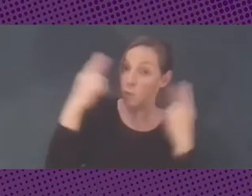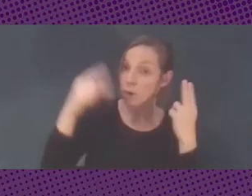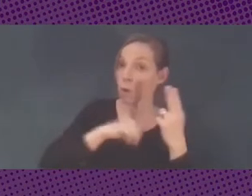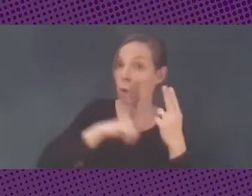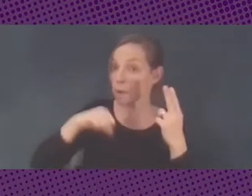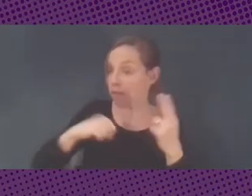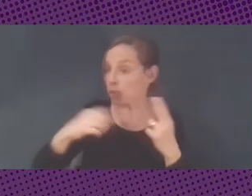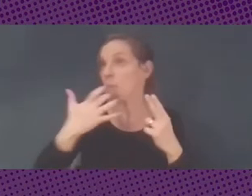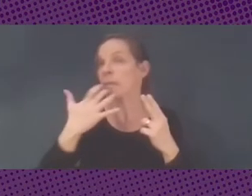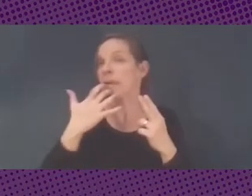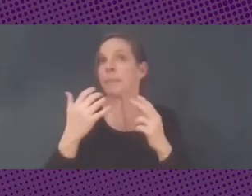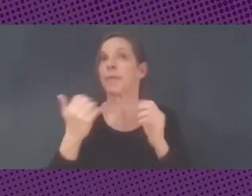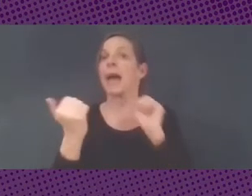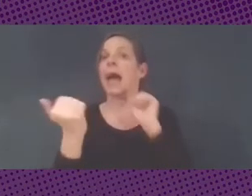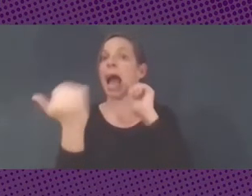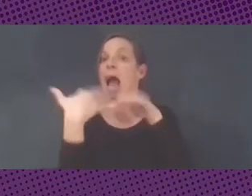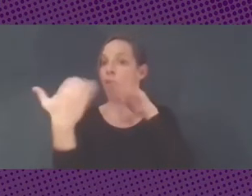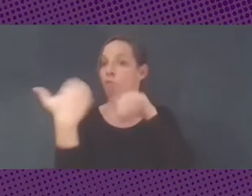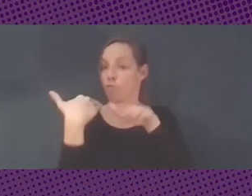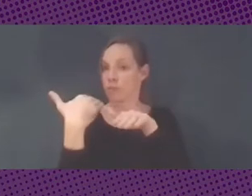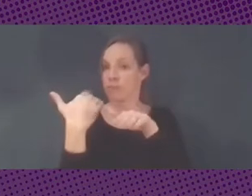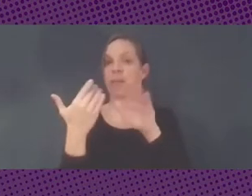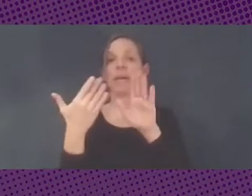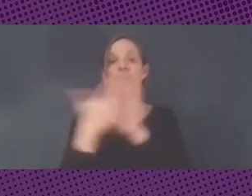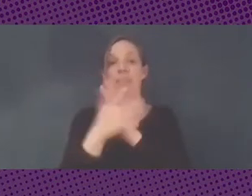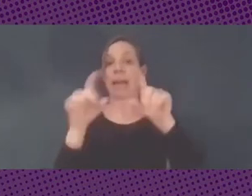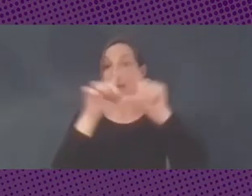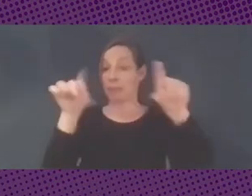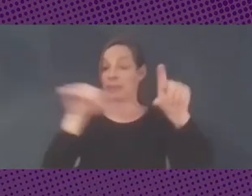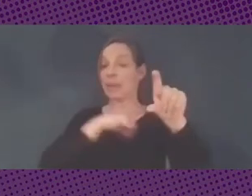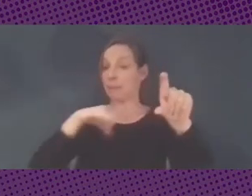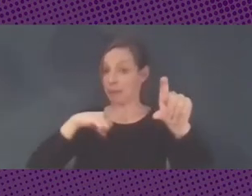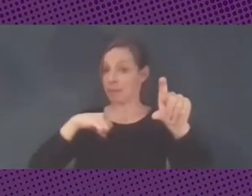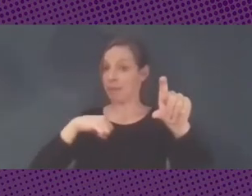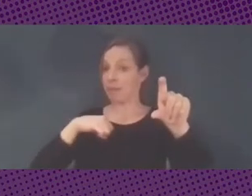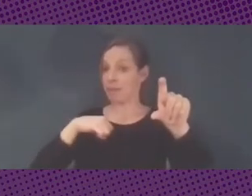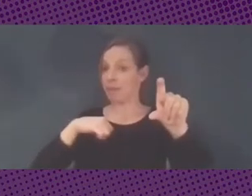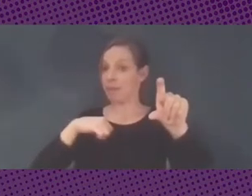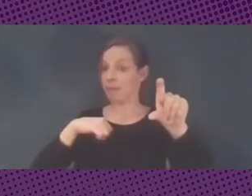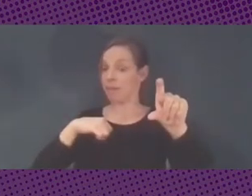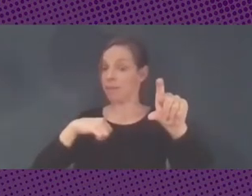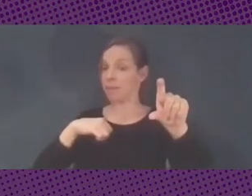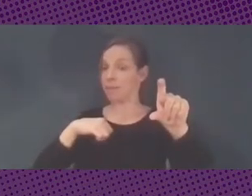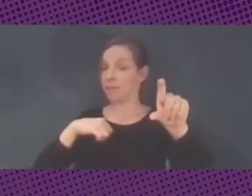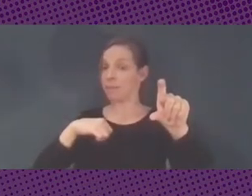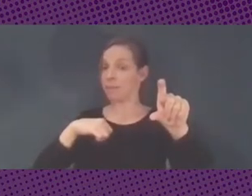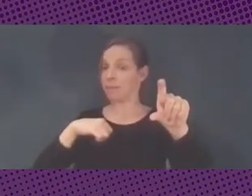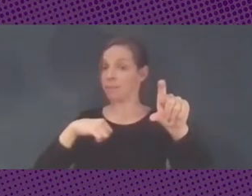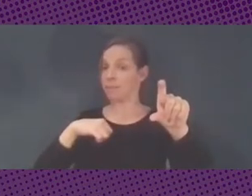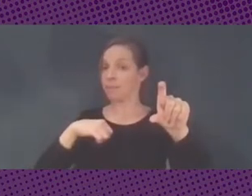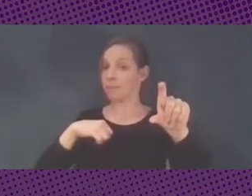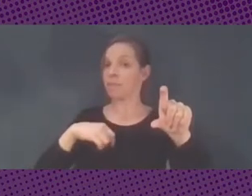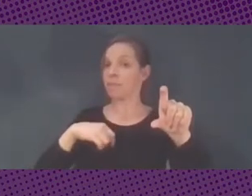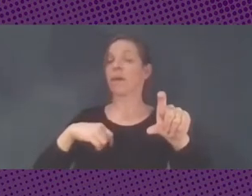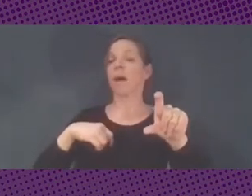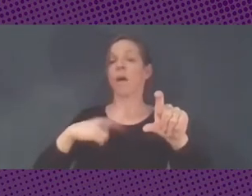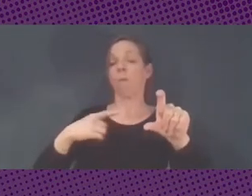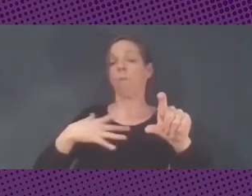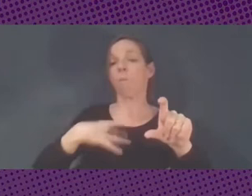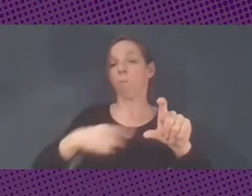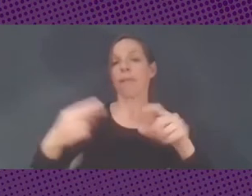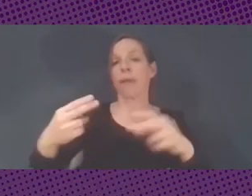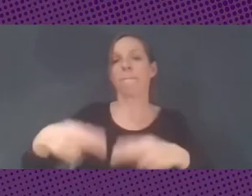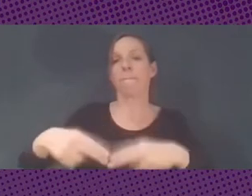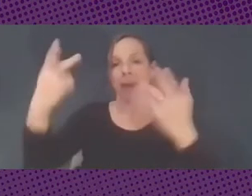operator of the PPP can impose tolls. It can impose user fees. And if these